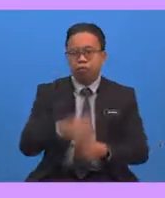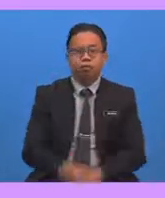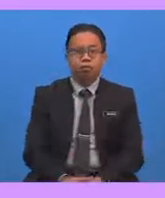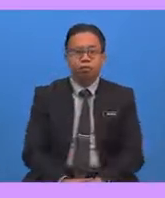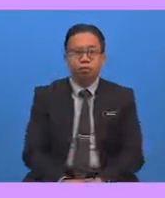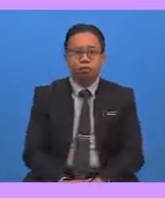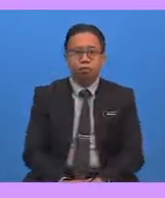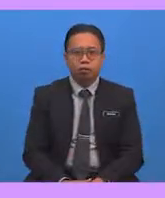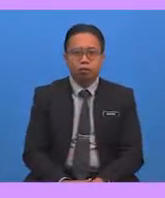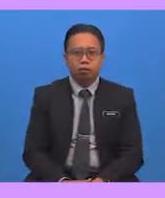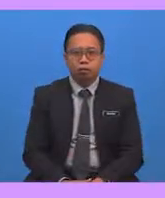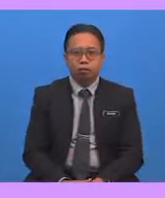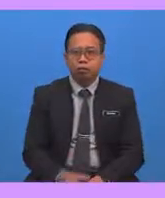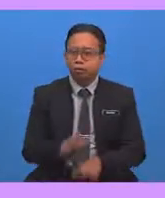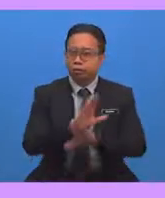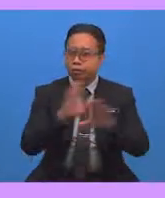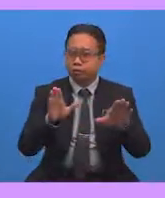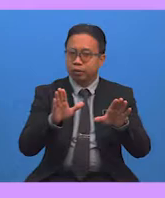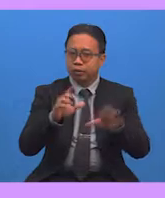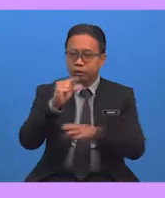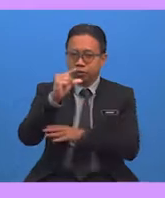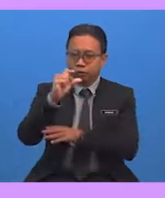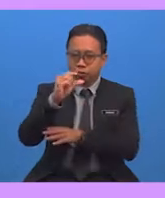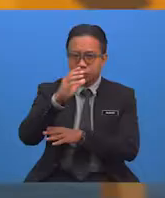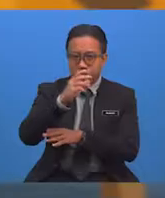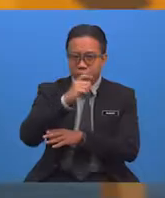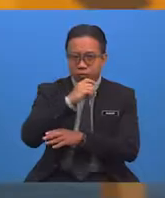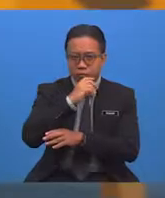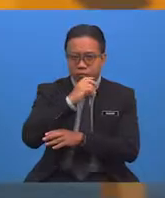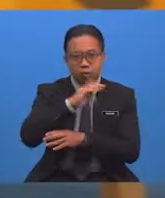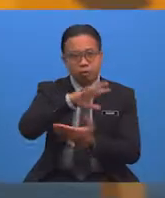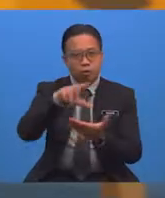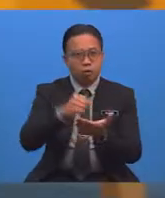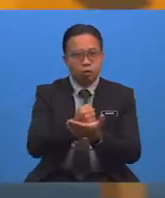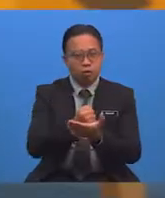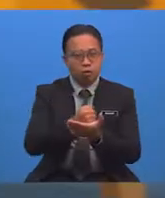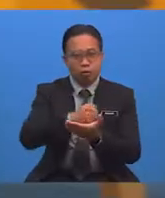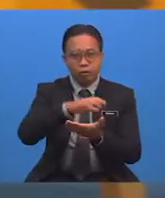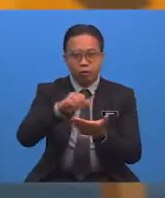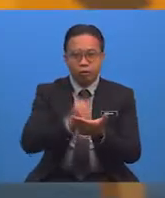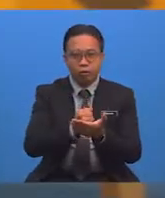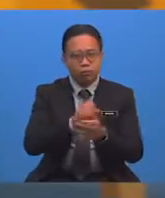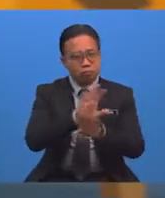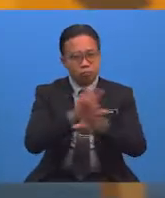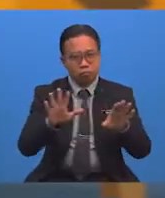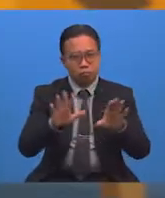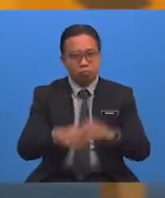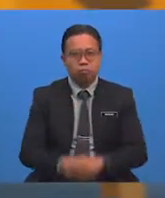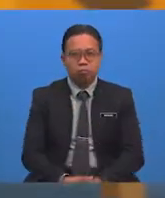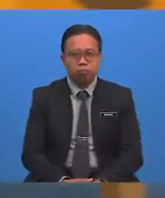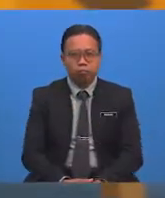Ivy League college, not even God-given talent. All the above are nothing else